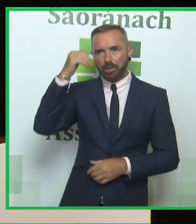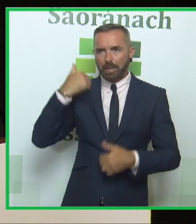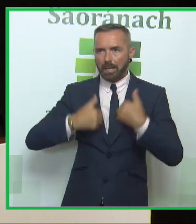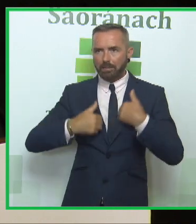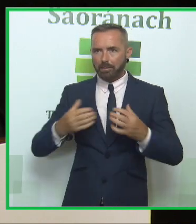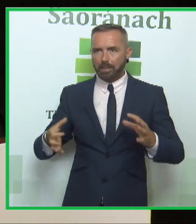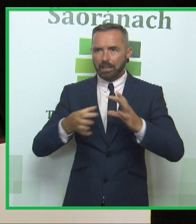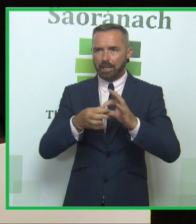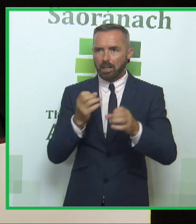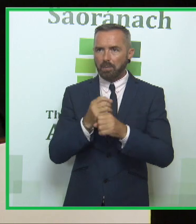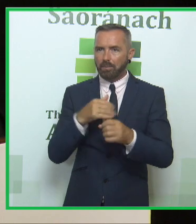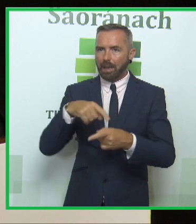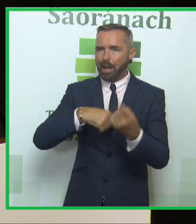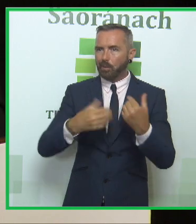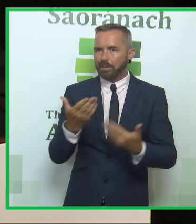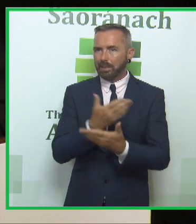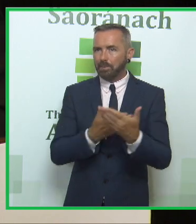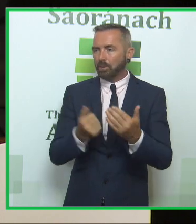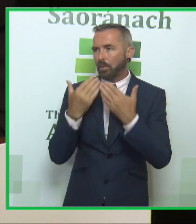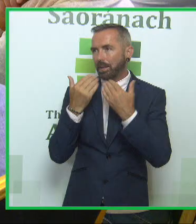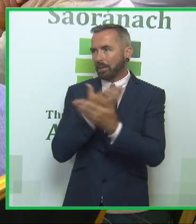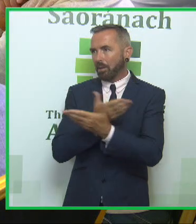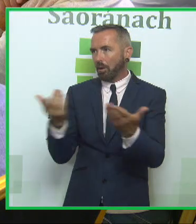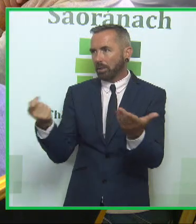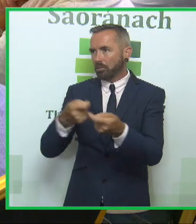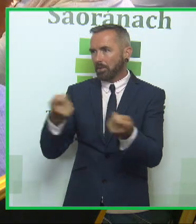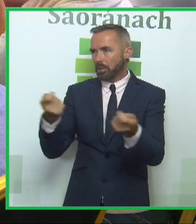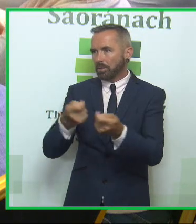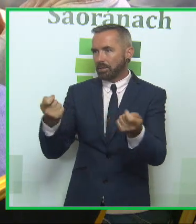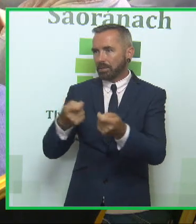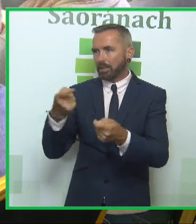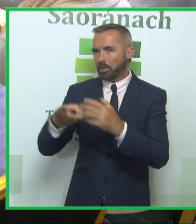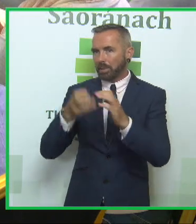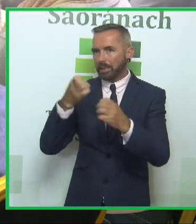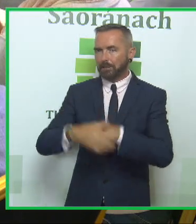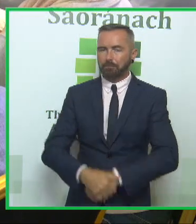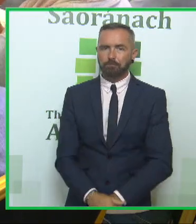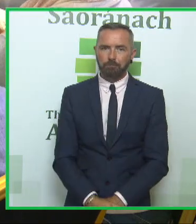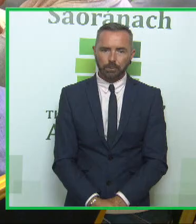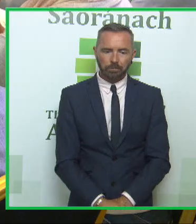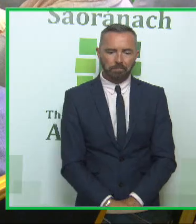very engaged about how our deliberations might go. So thanks to all of the contributors over the weekend.